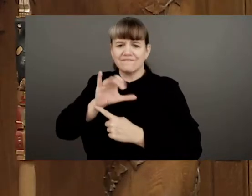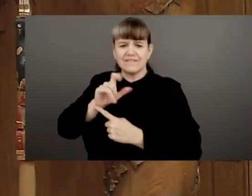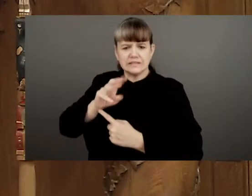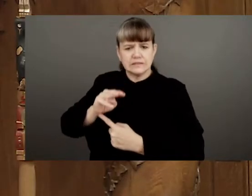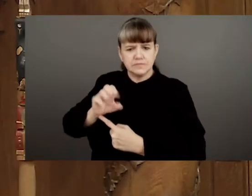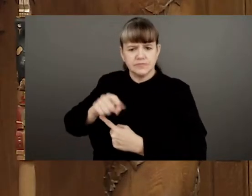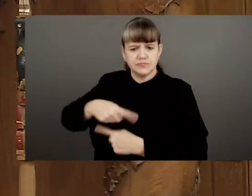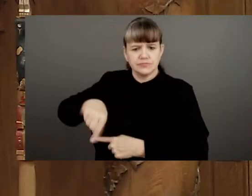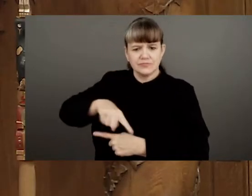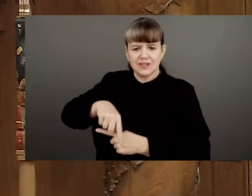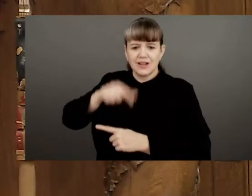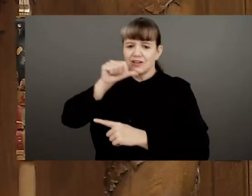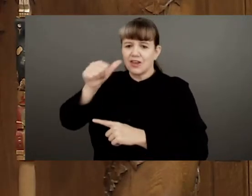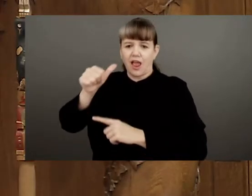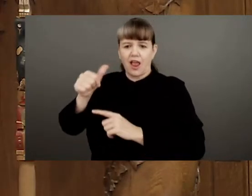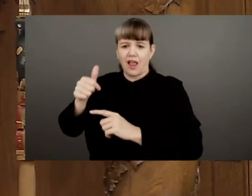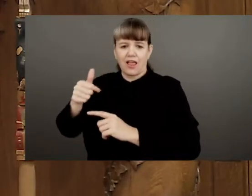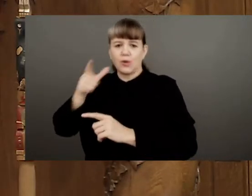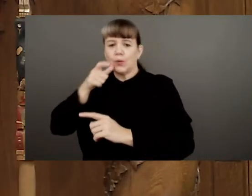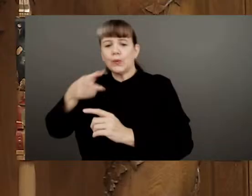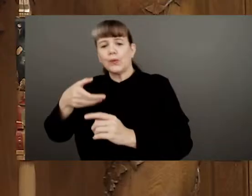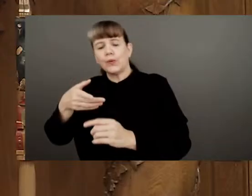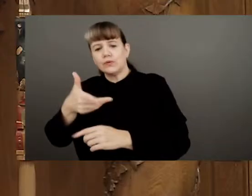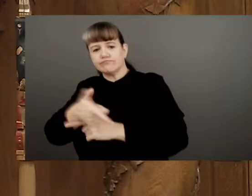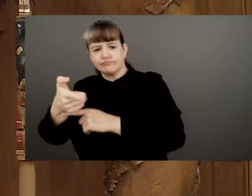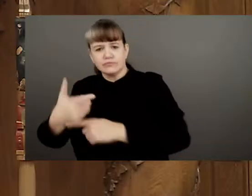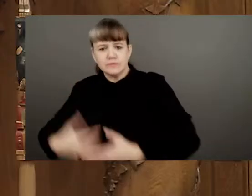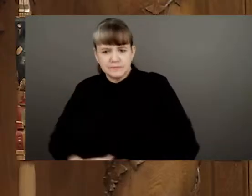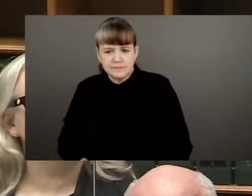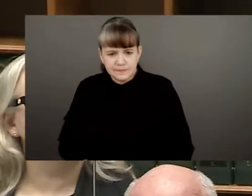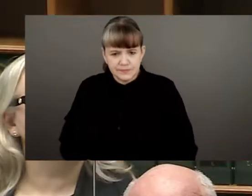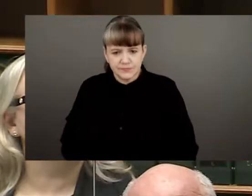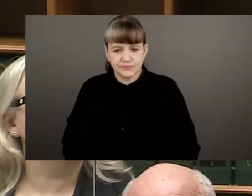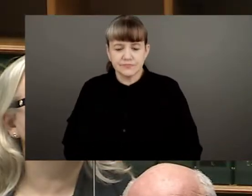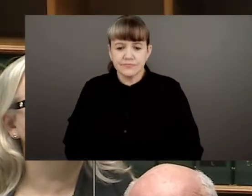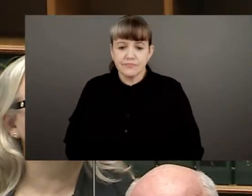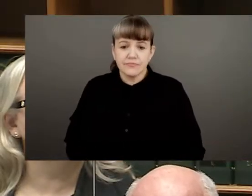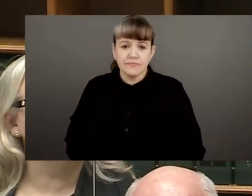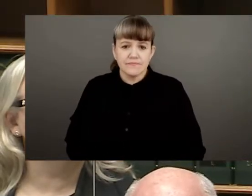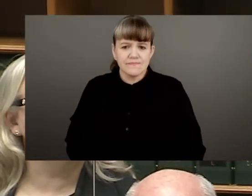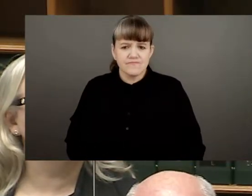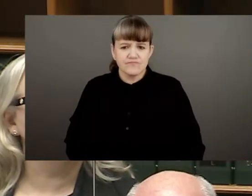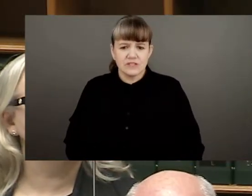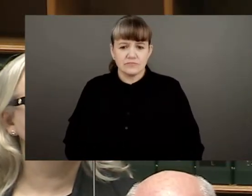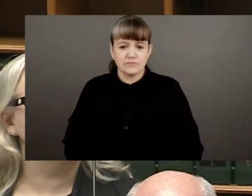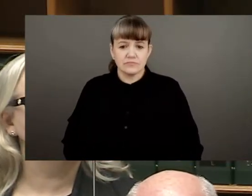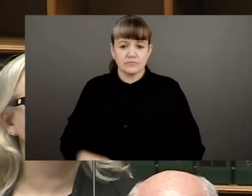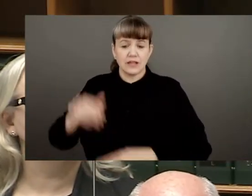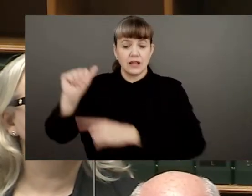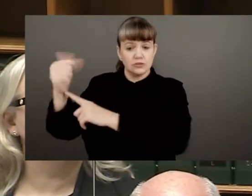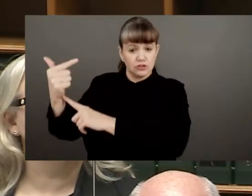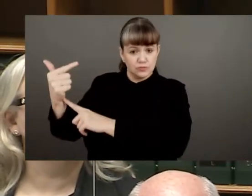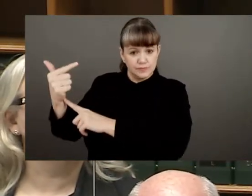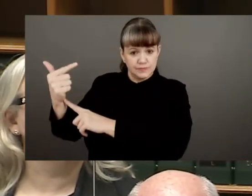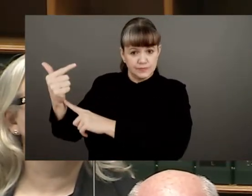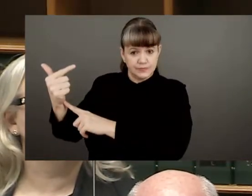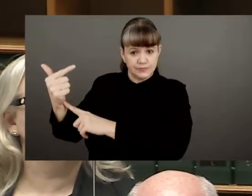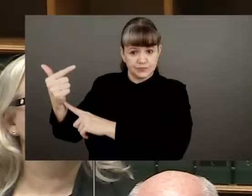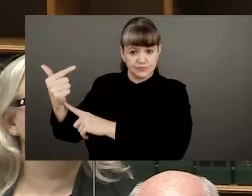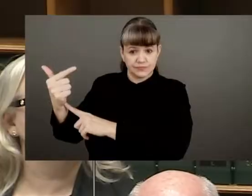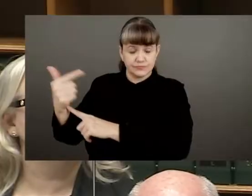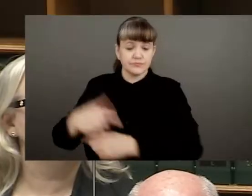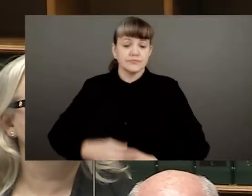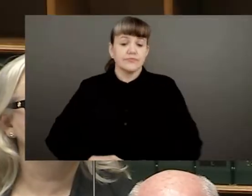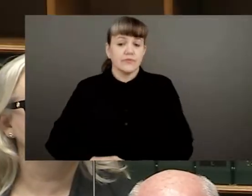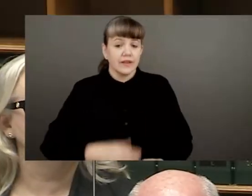Attorney General. Thank you, Mr. Speaker. A very horrific incident, and my heart goes out to all the victims